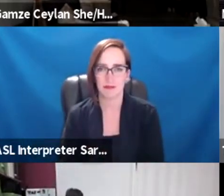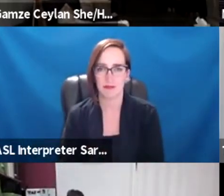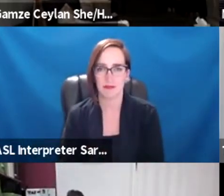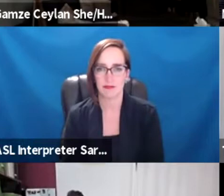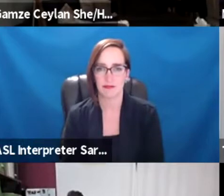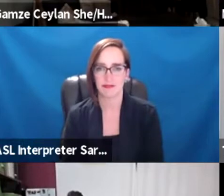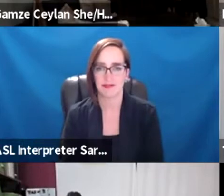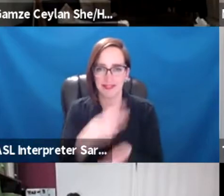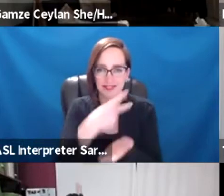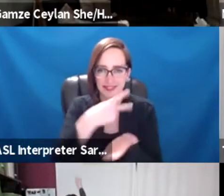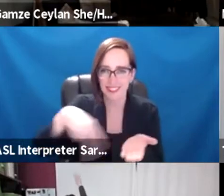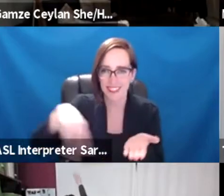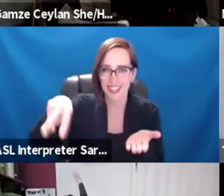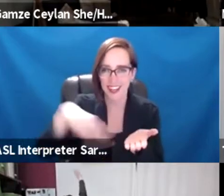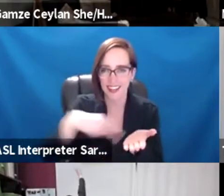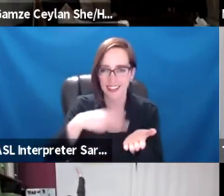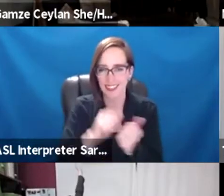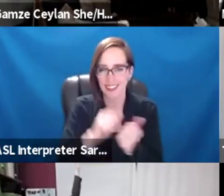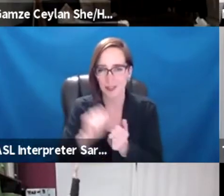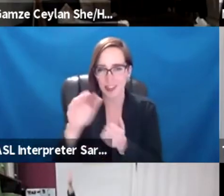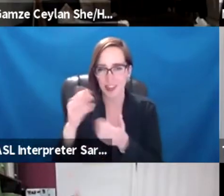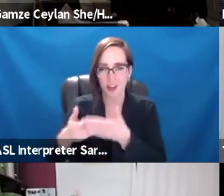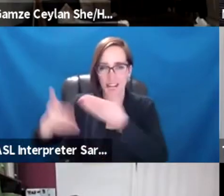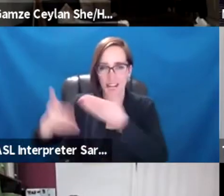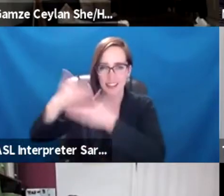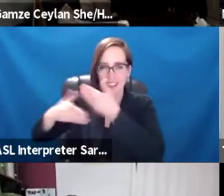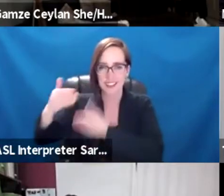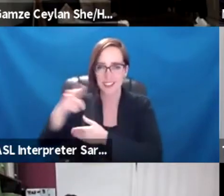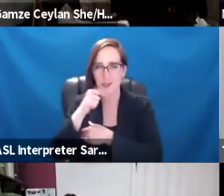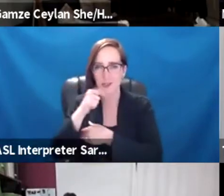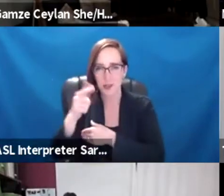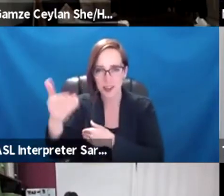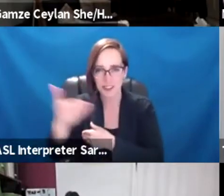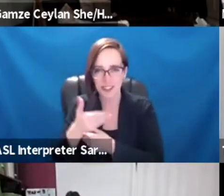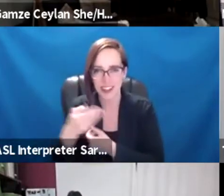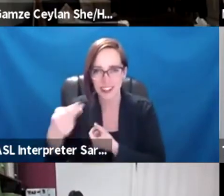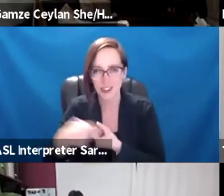Dance with those ancestors you called in.